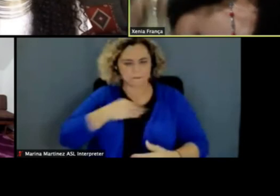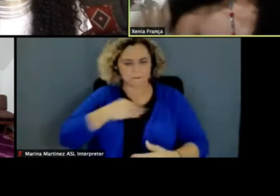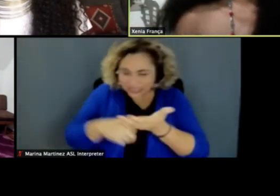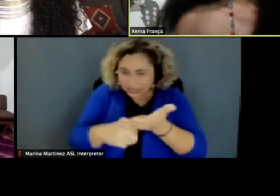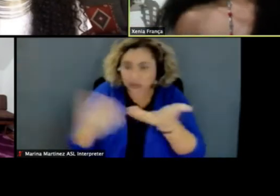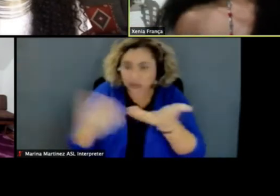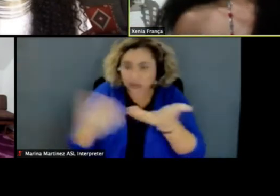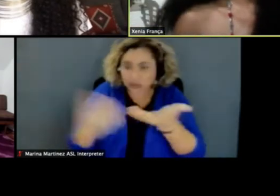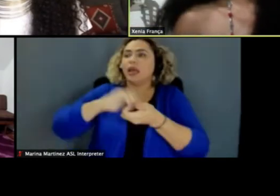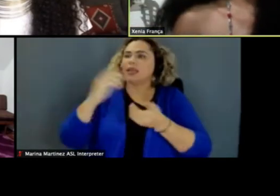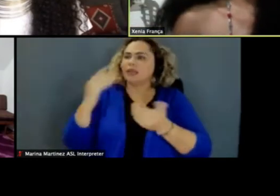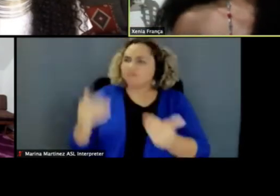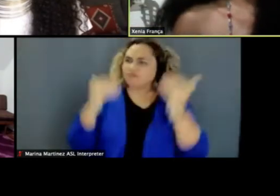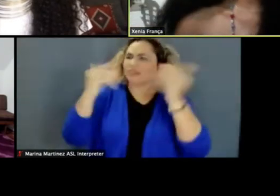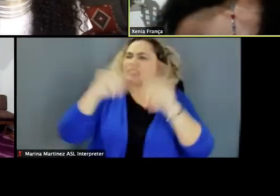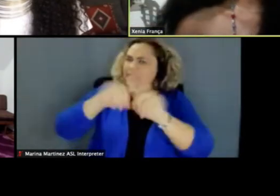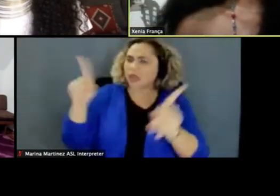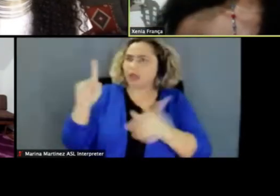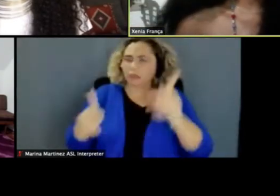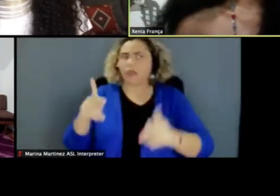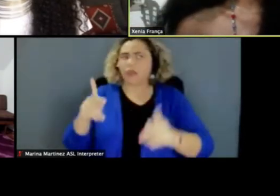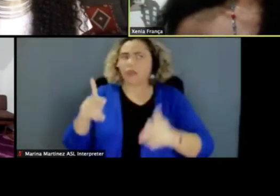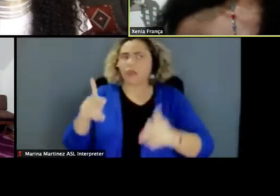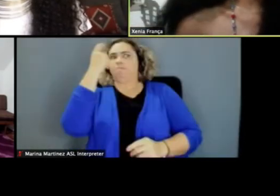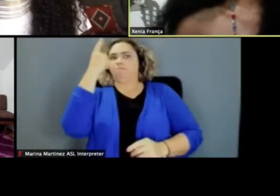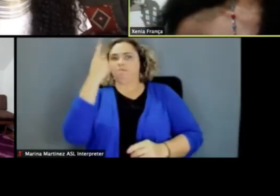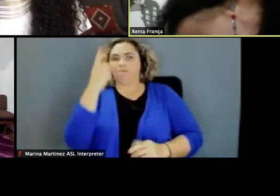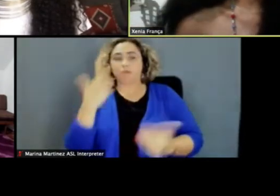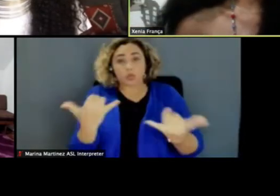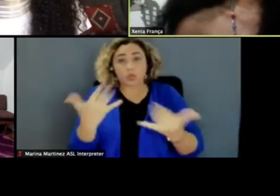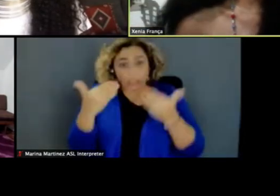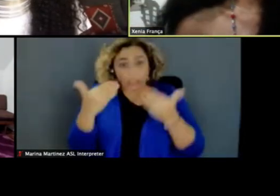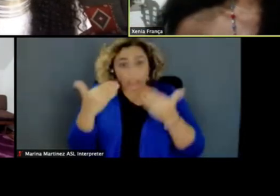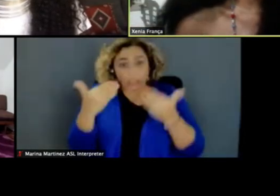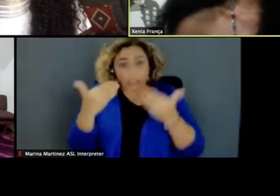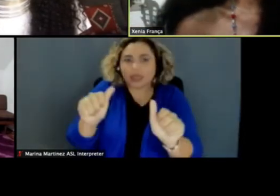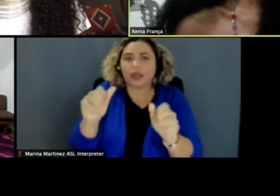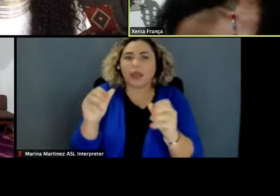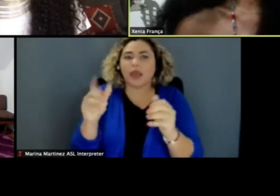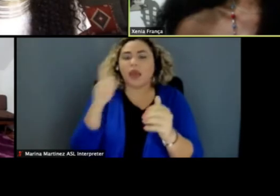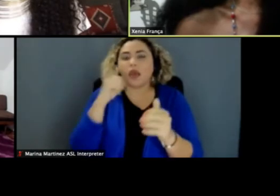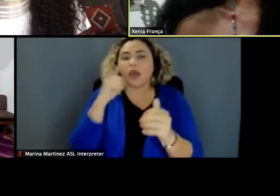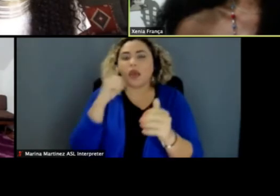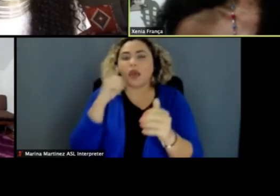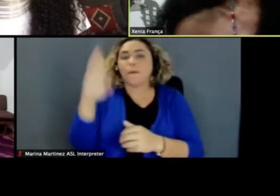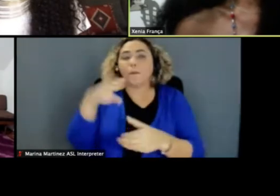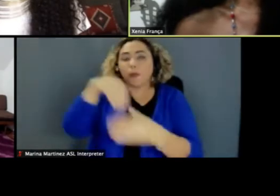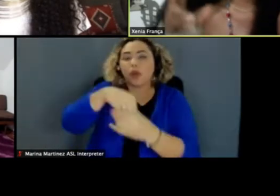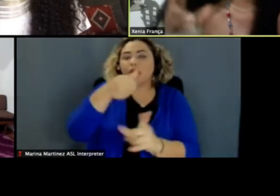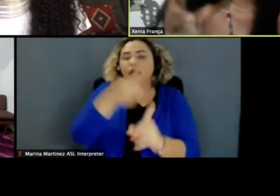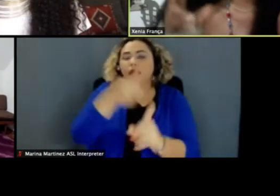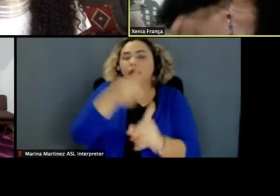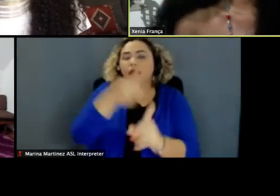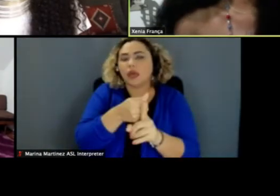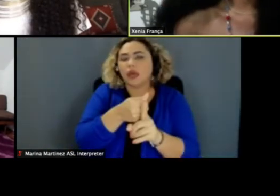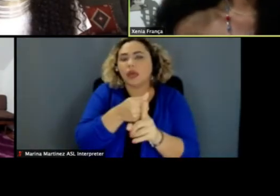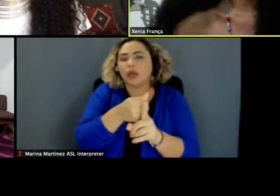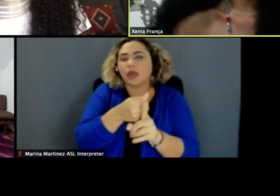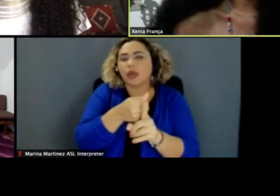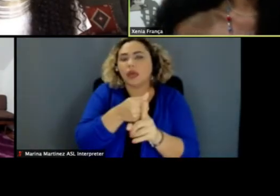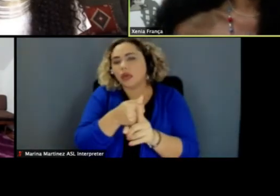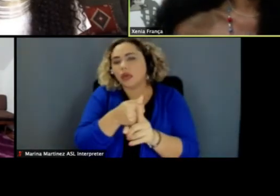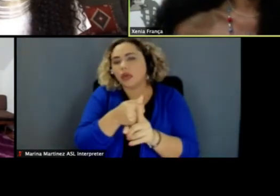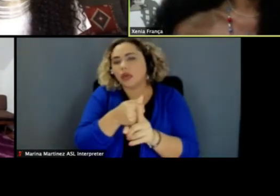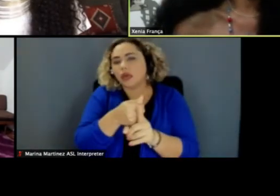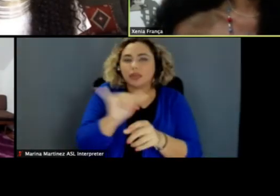nível para que a gente realmente consiga mudar de fase. O Brasil existe, a invenção do Brasil aconteceu há